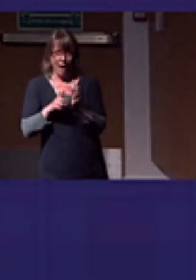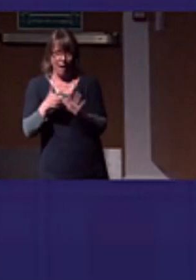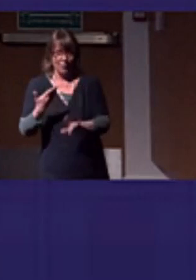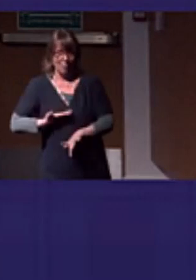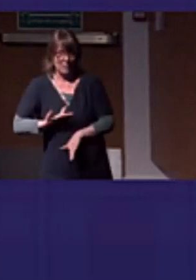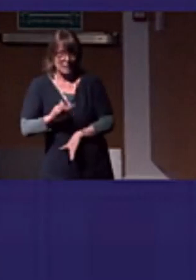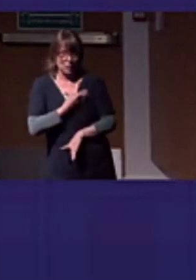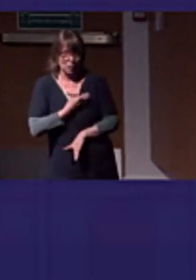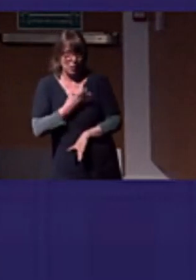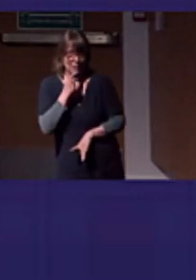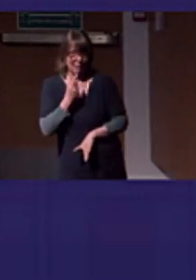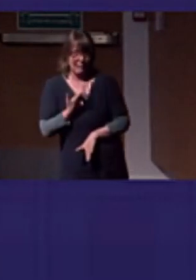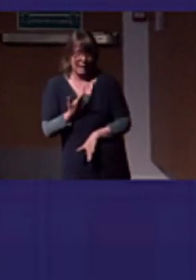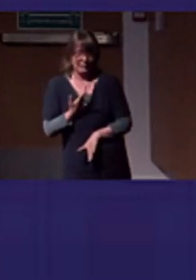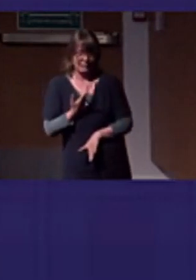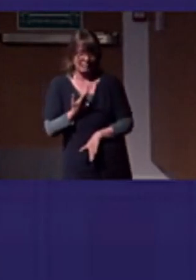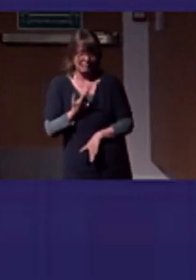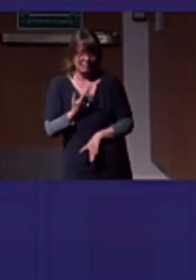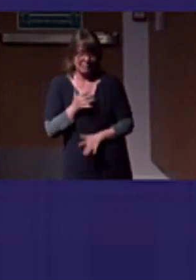So,